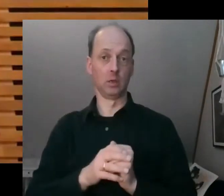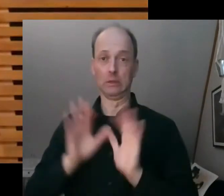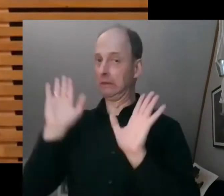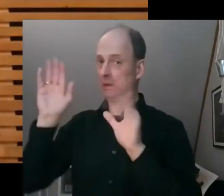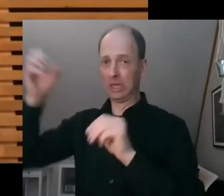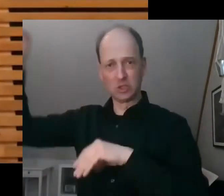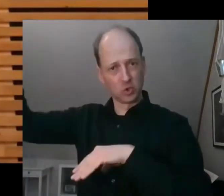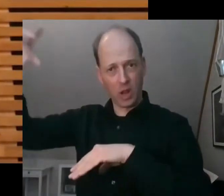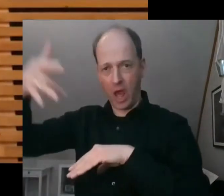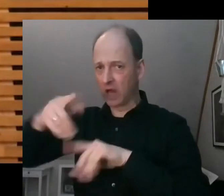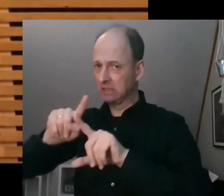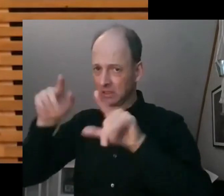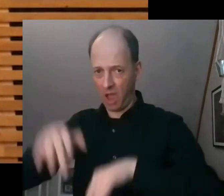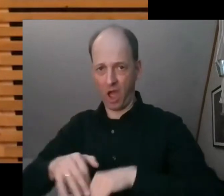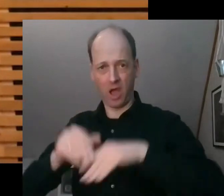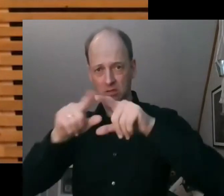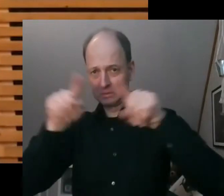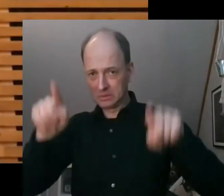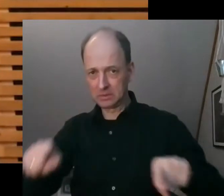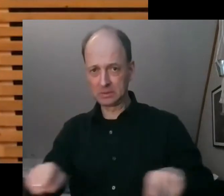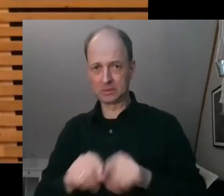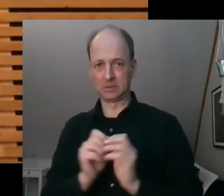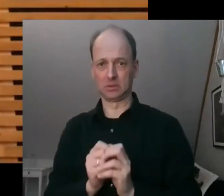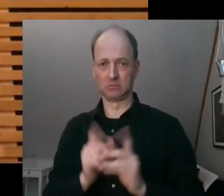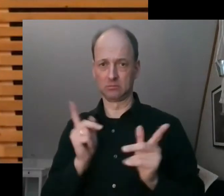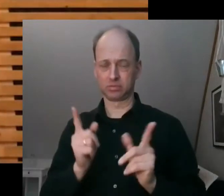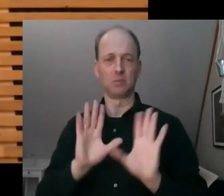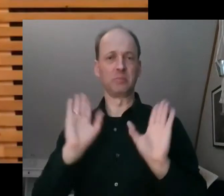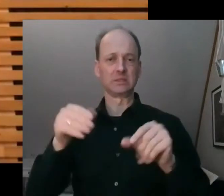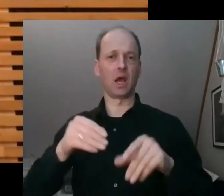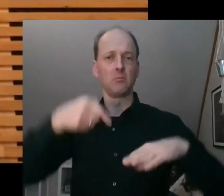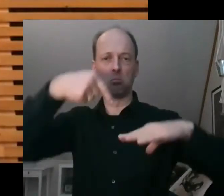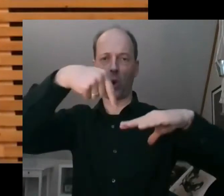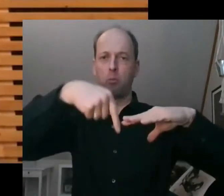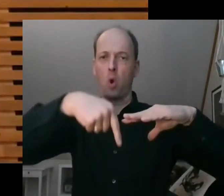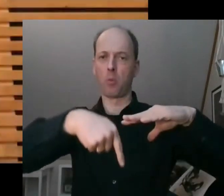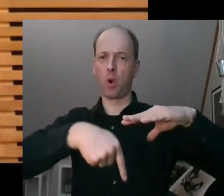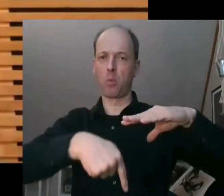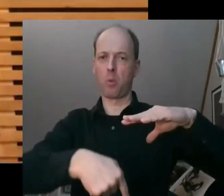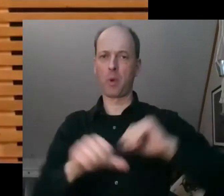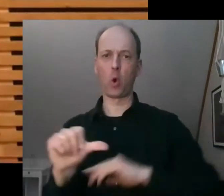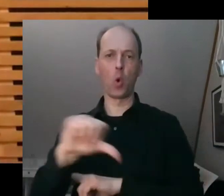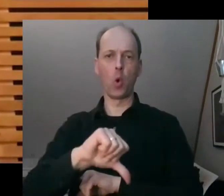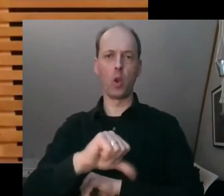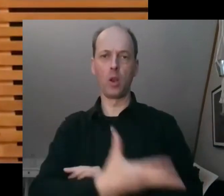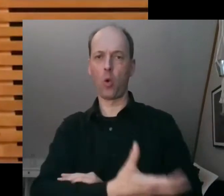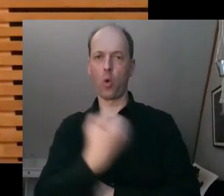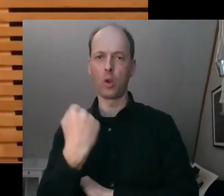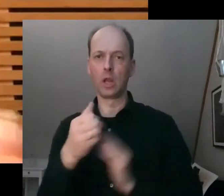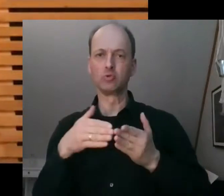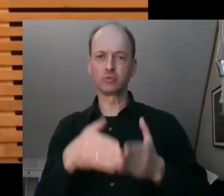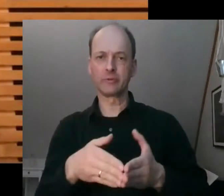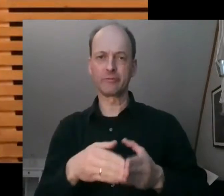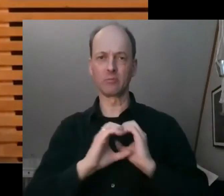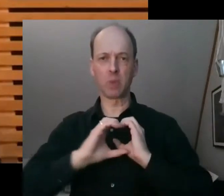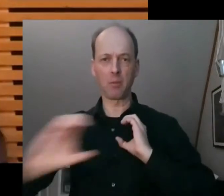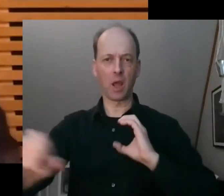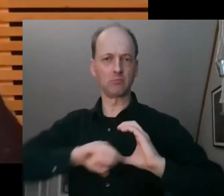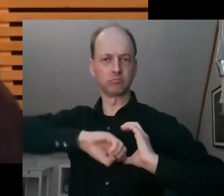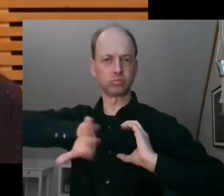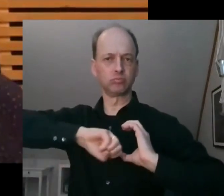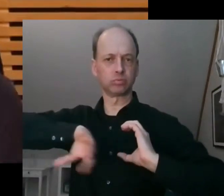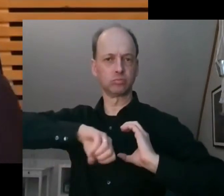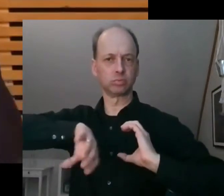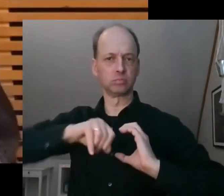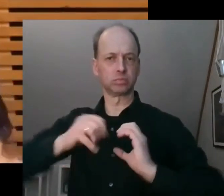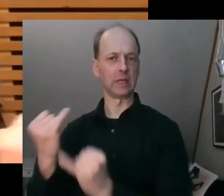solar purposes. So if the sun is not shining, it's even easier to drill deep into the earth, to pump oil,